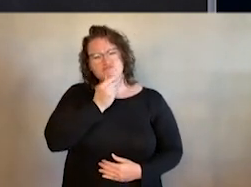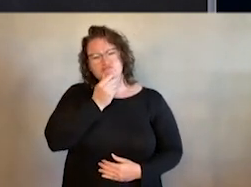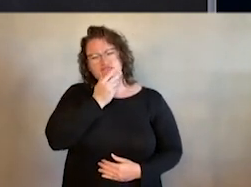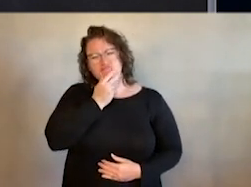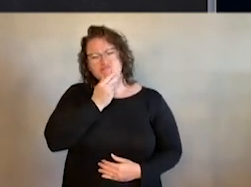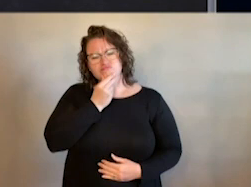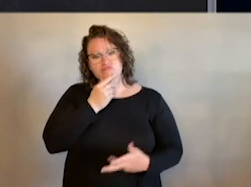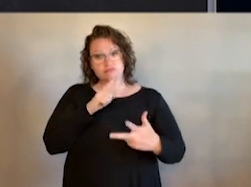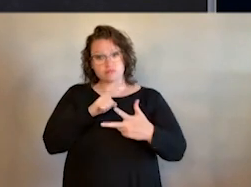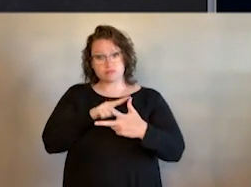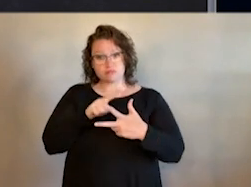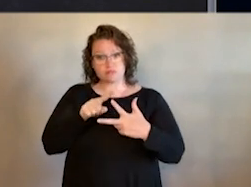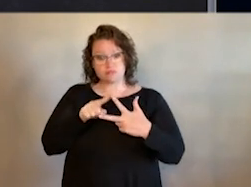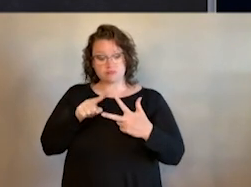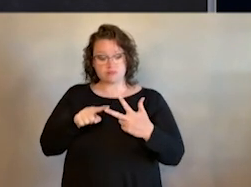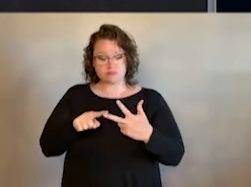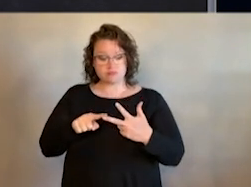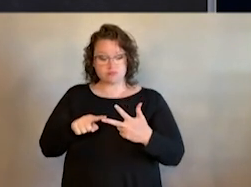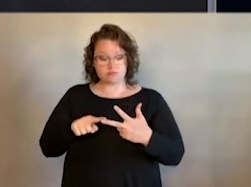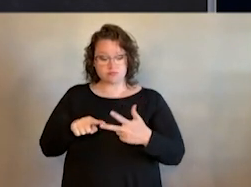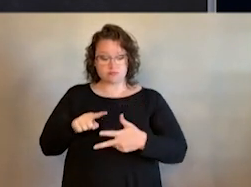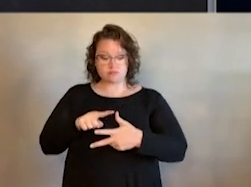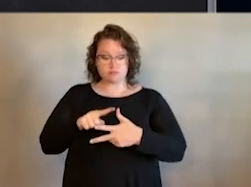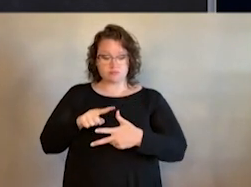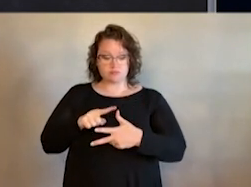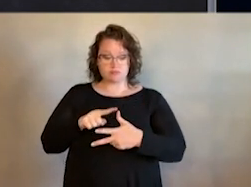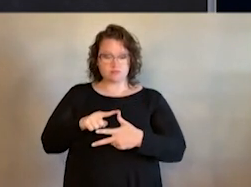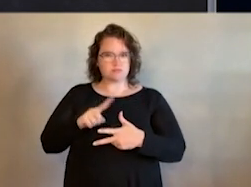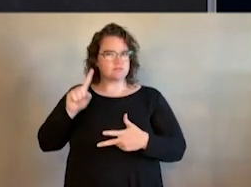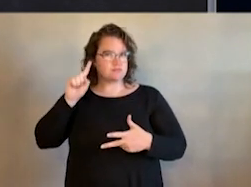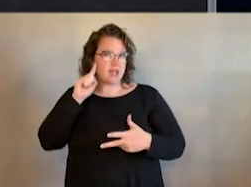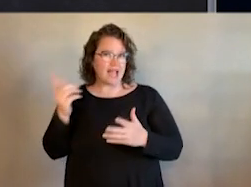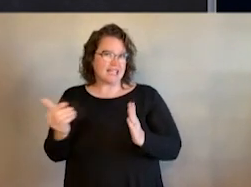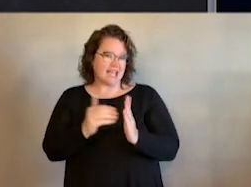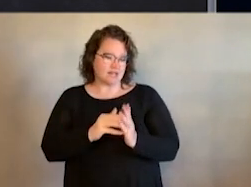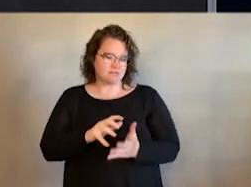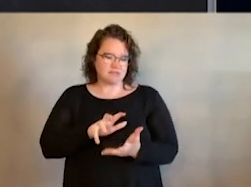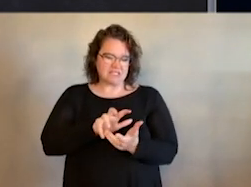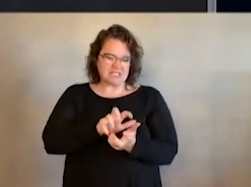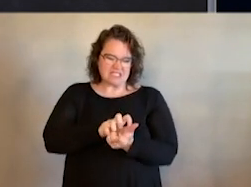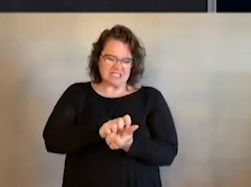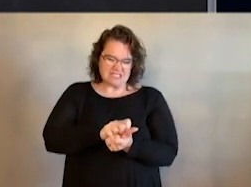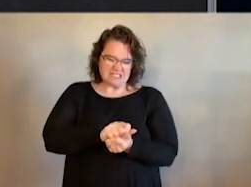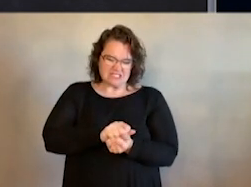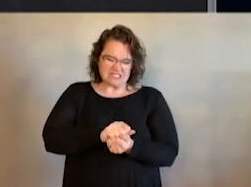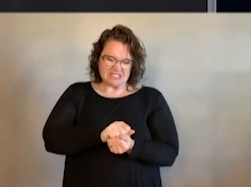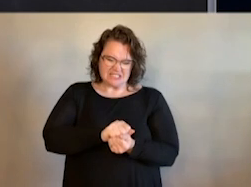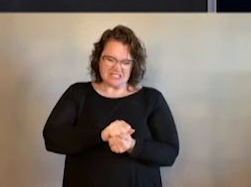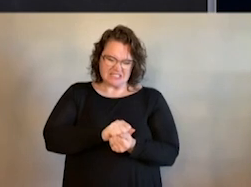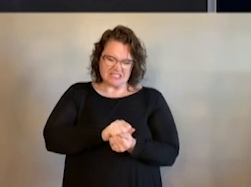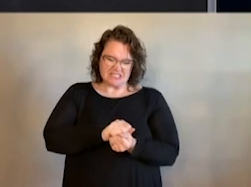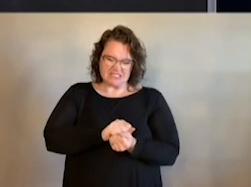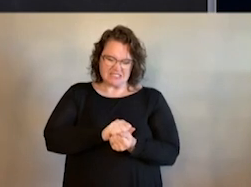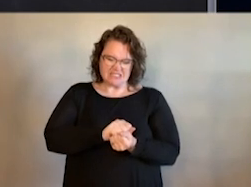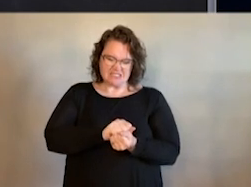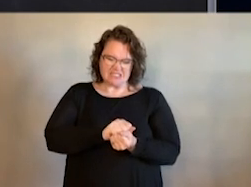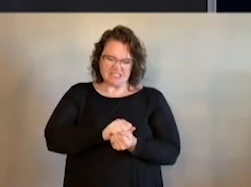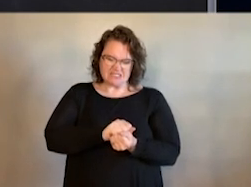Here are your 3 options. Let's listen to that sound one more time.